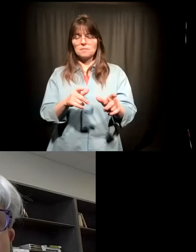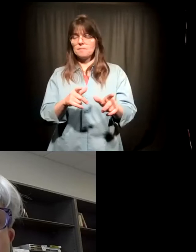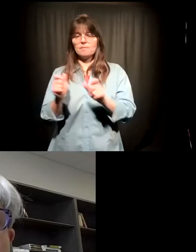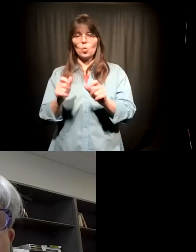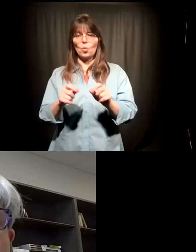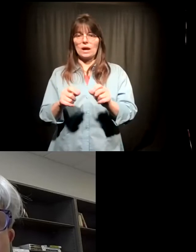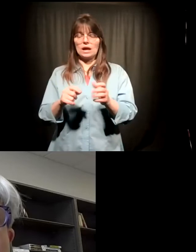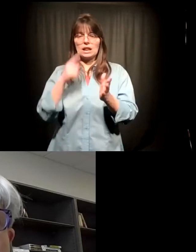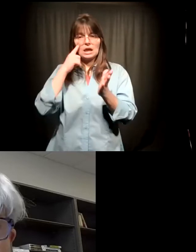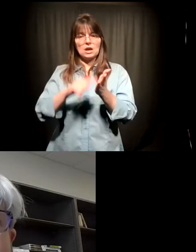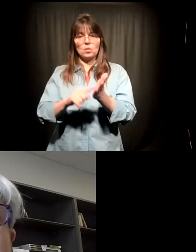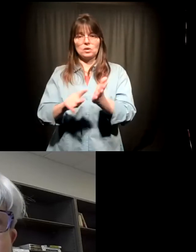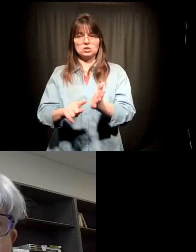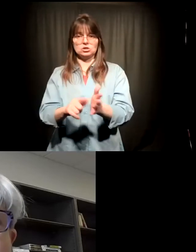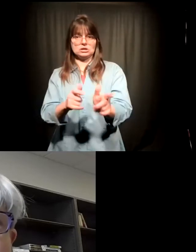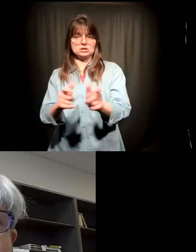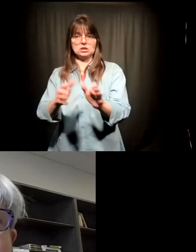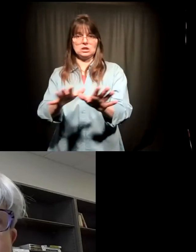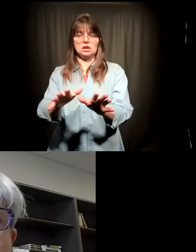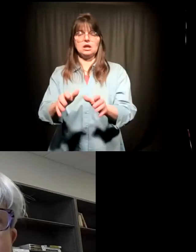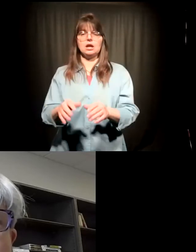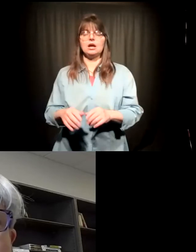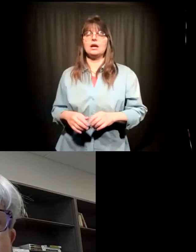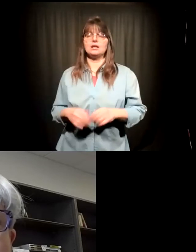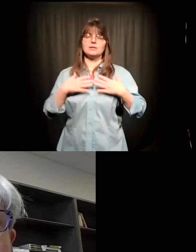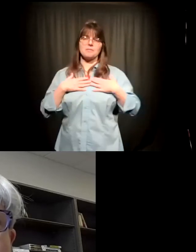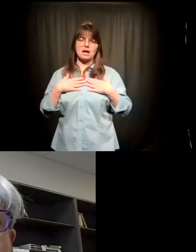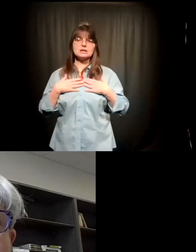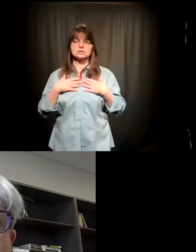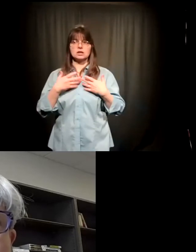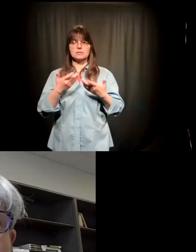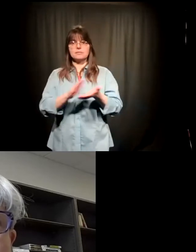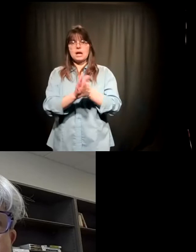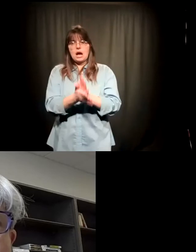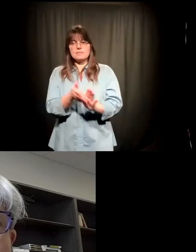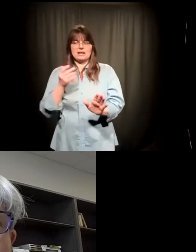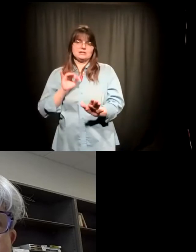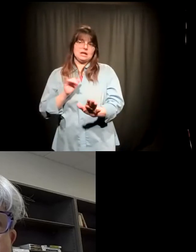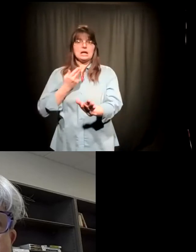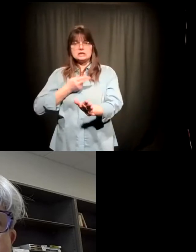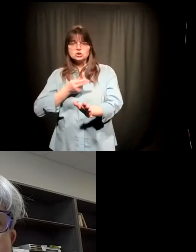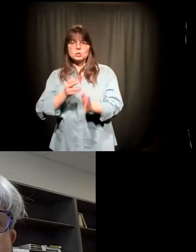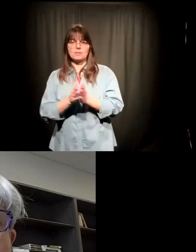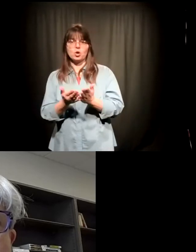there, but I wish I could have honored those stories in that way. Mhm.